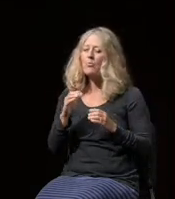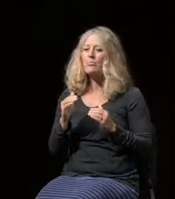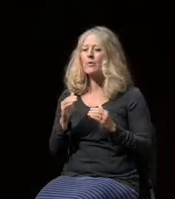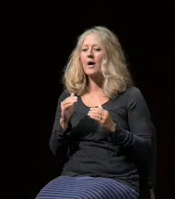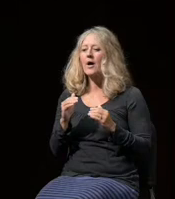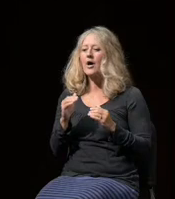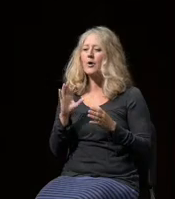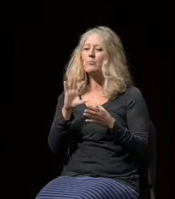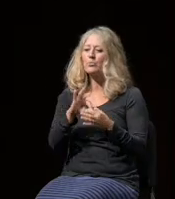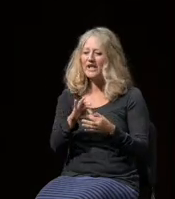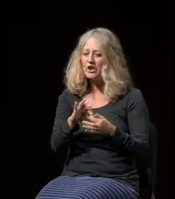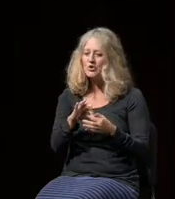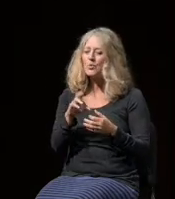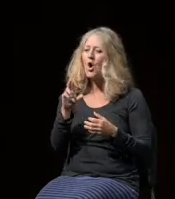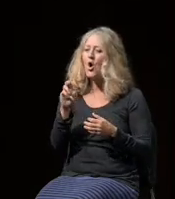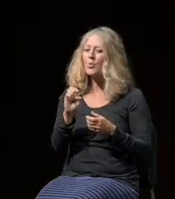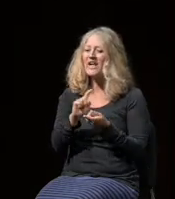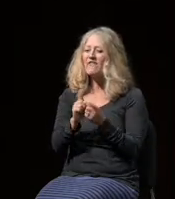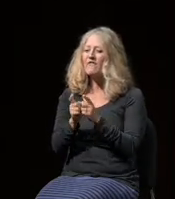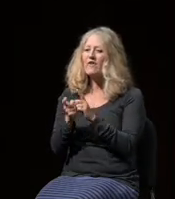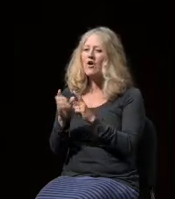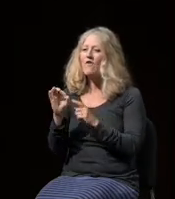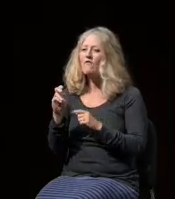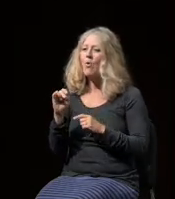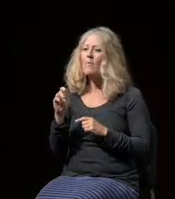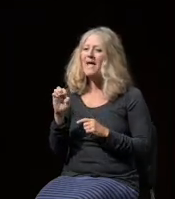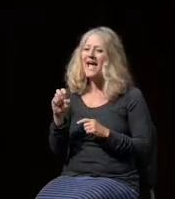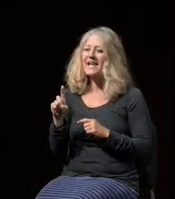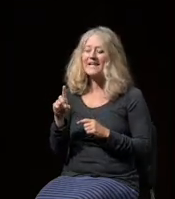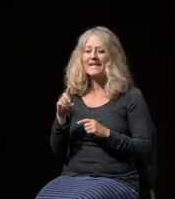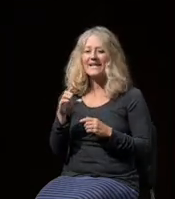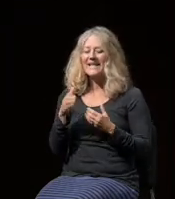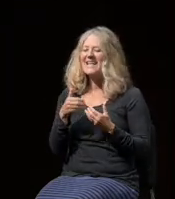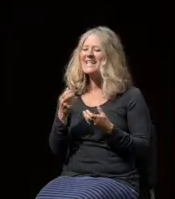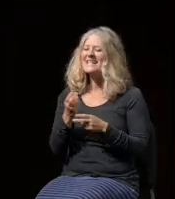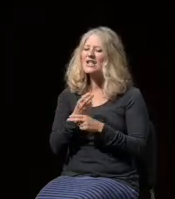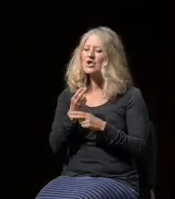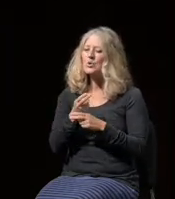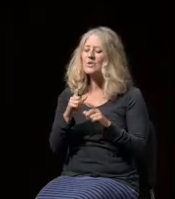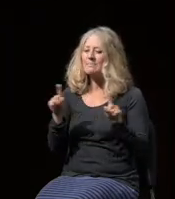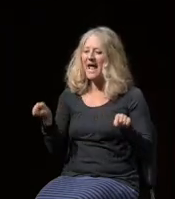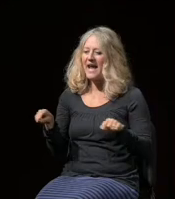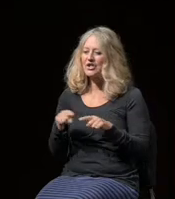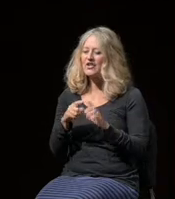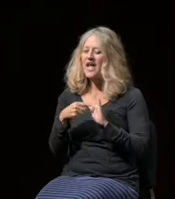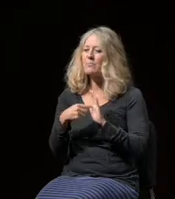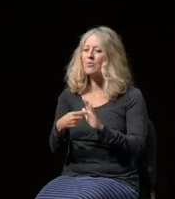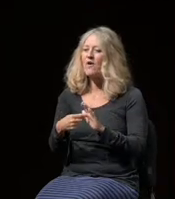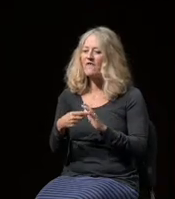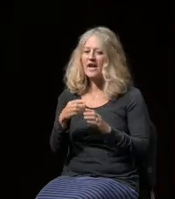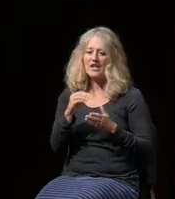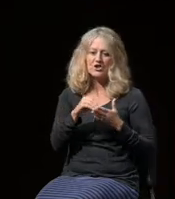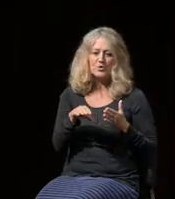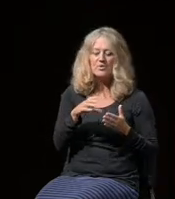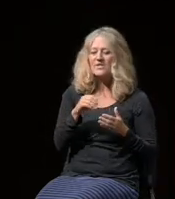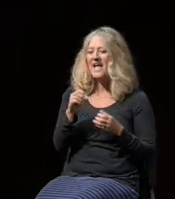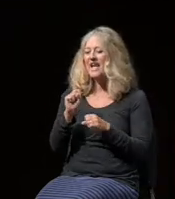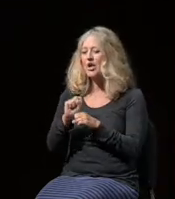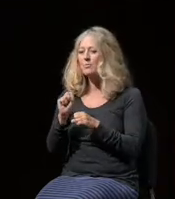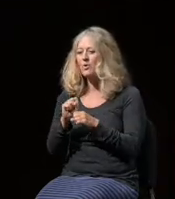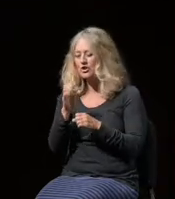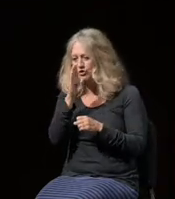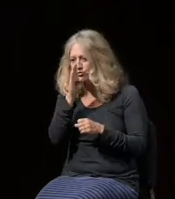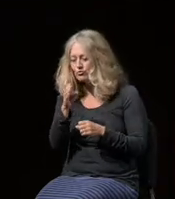a reformatted for ease of use page that really provides students and employees direct information